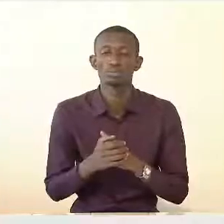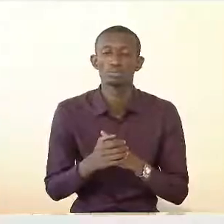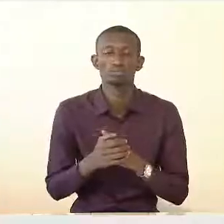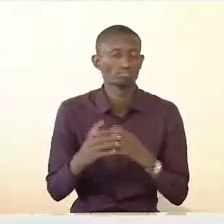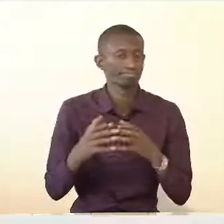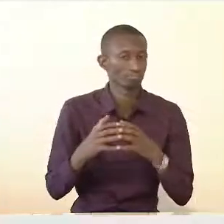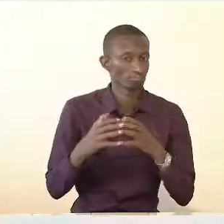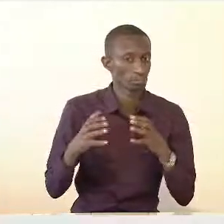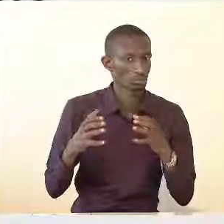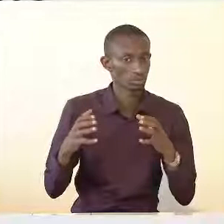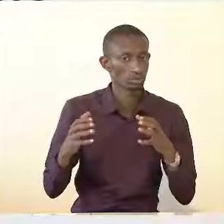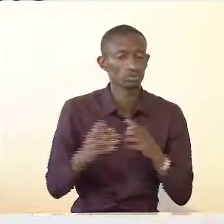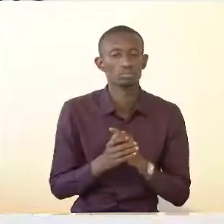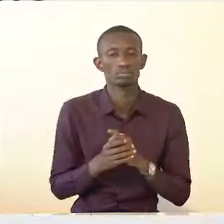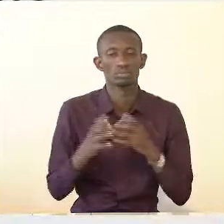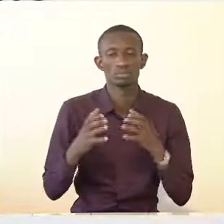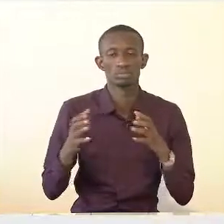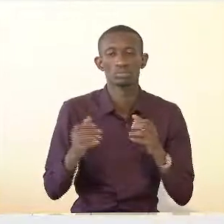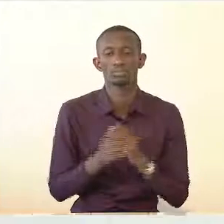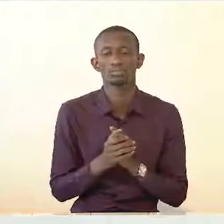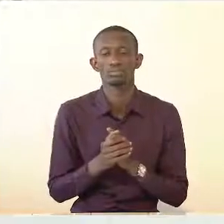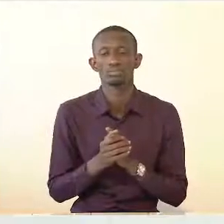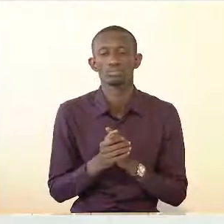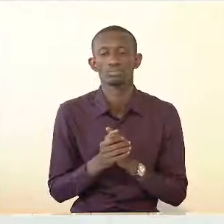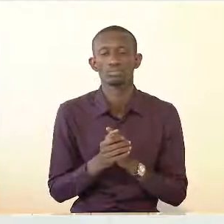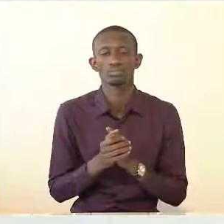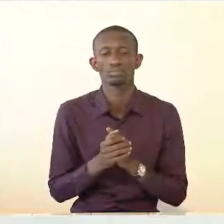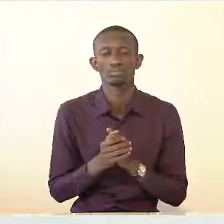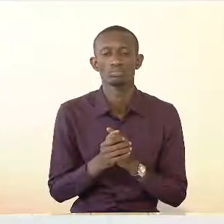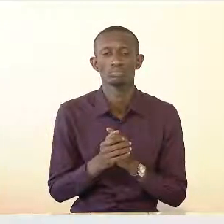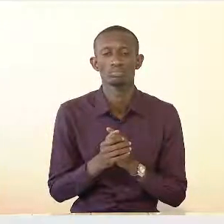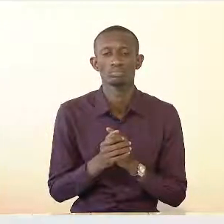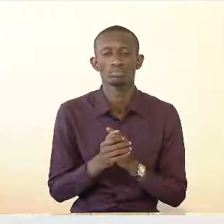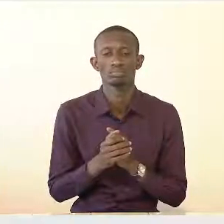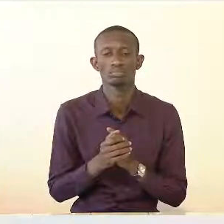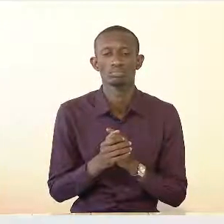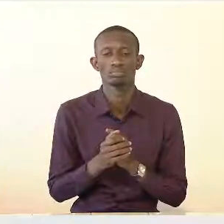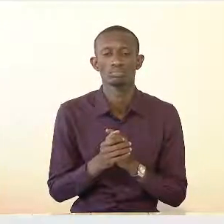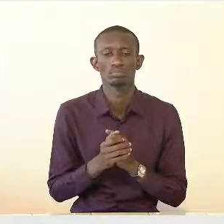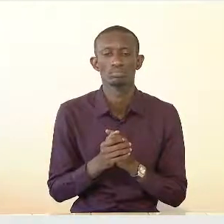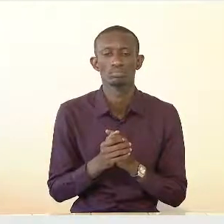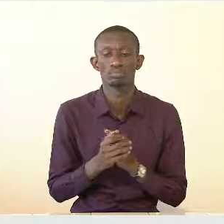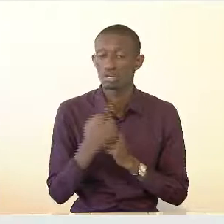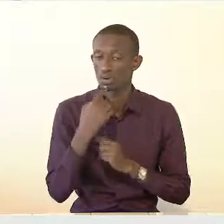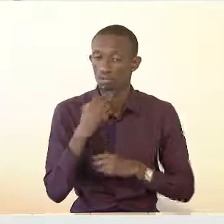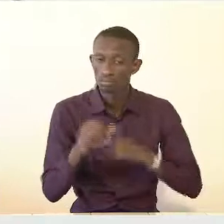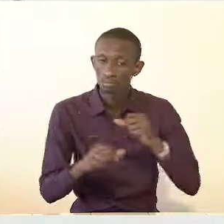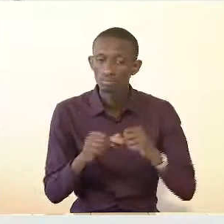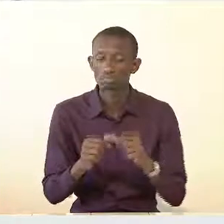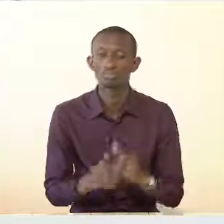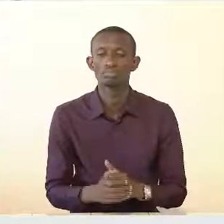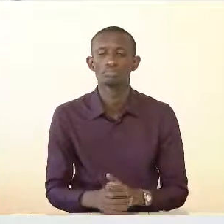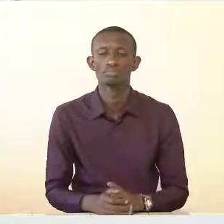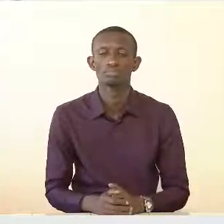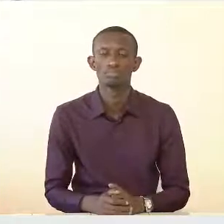increases the heat loss decreases the heat loss in our body. Let me talk about another one. It is